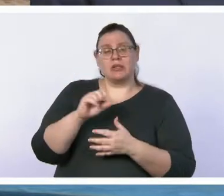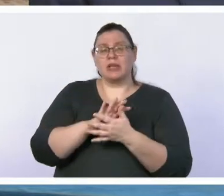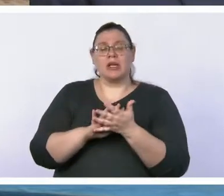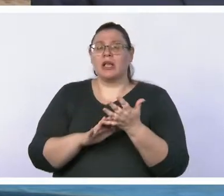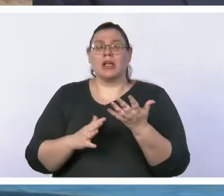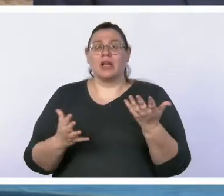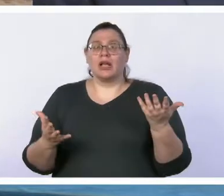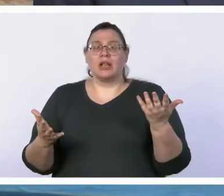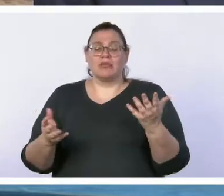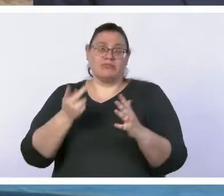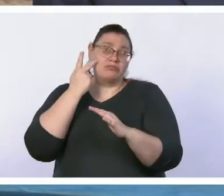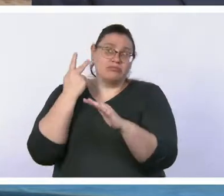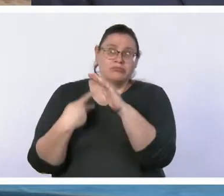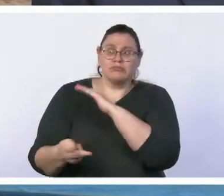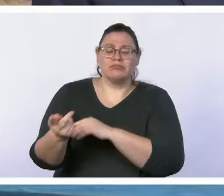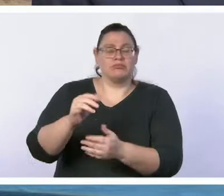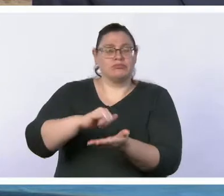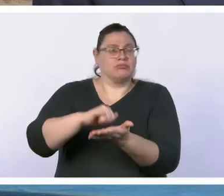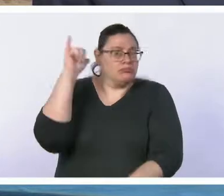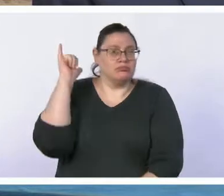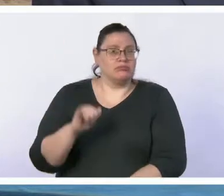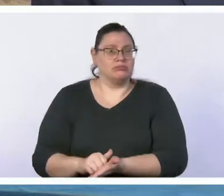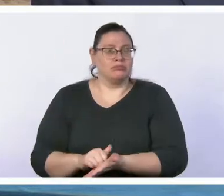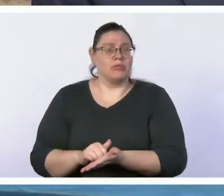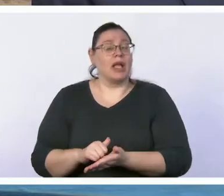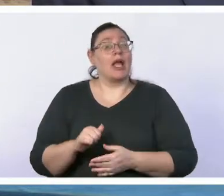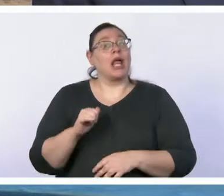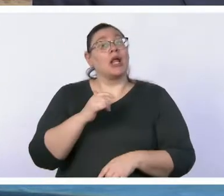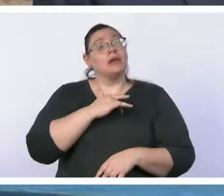completely unpredictable. And we usually have a very